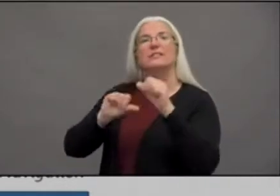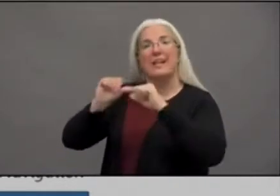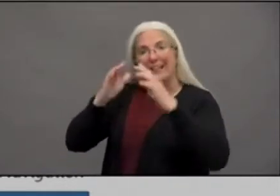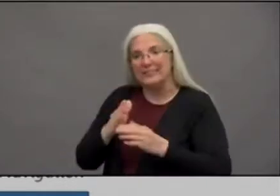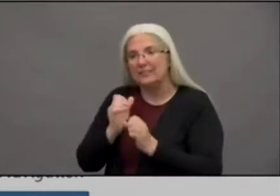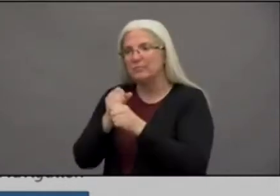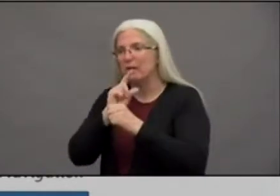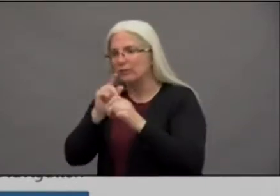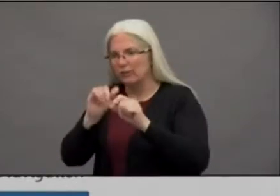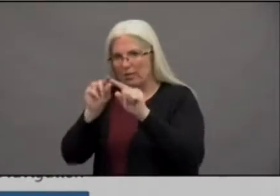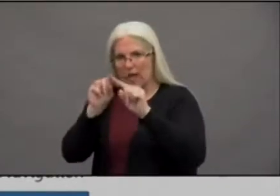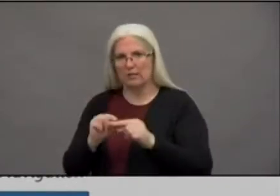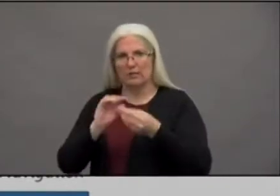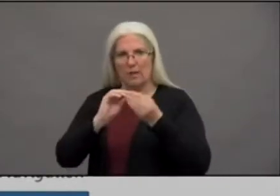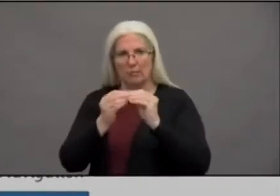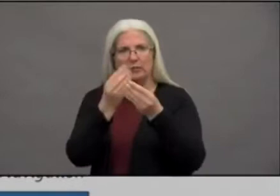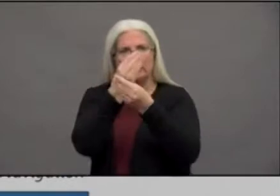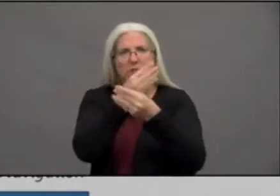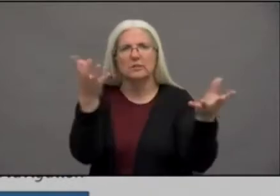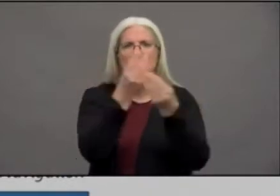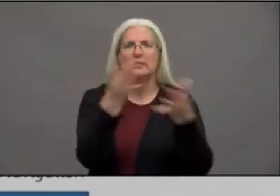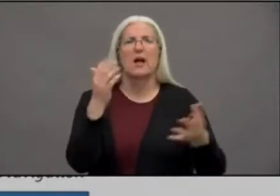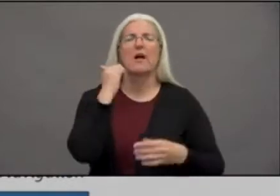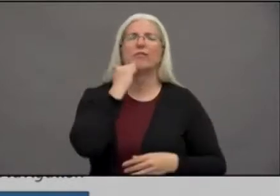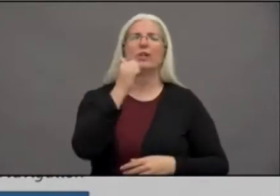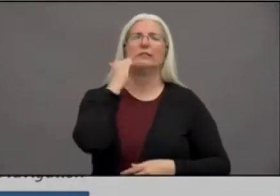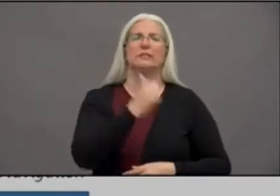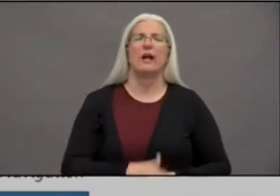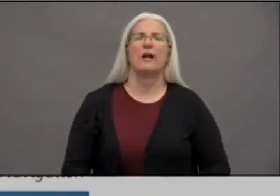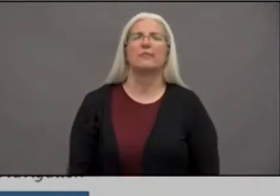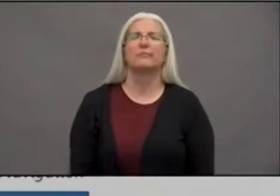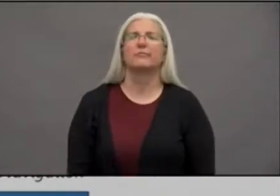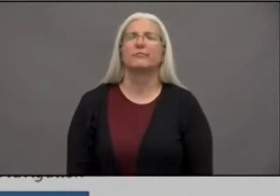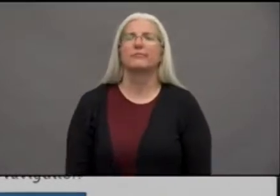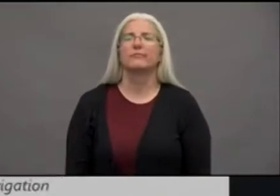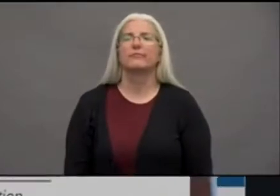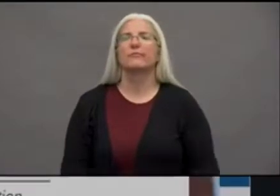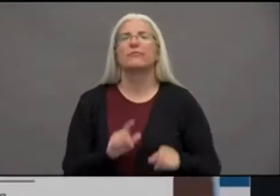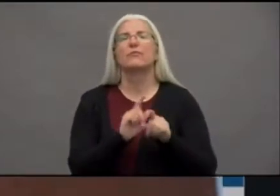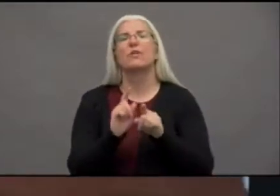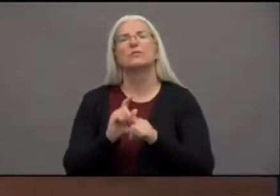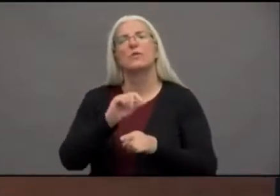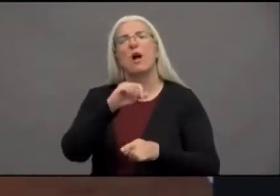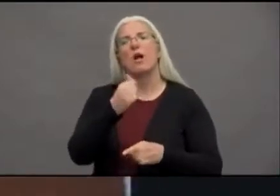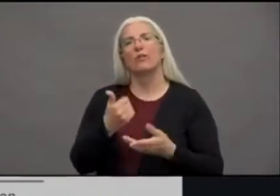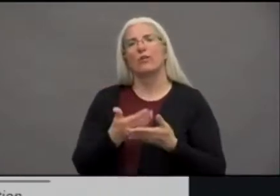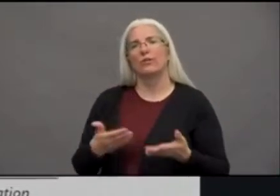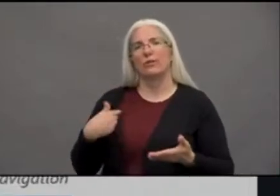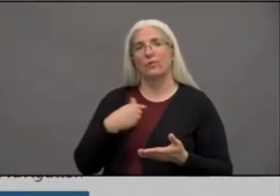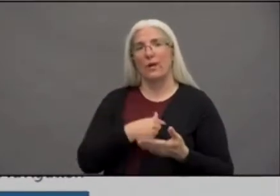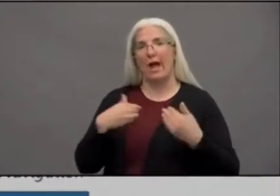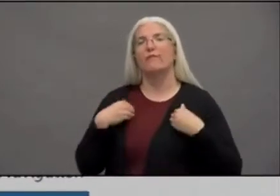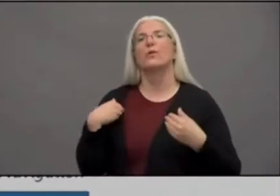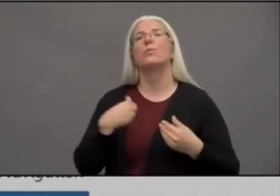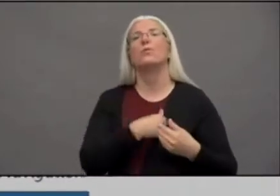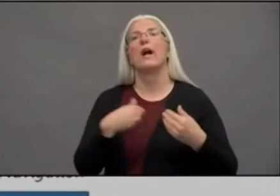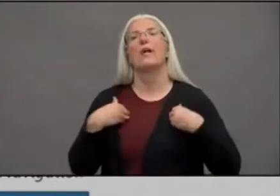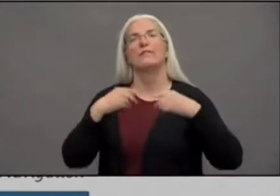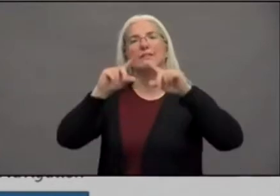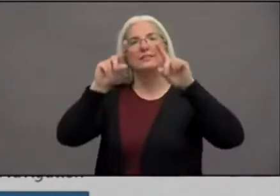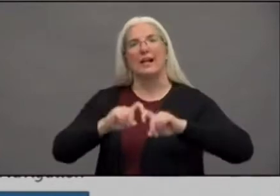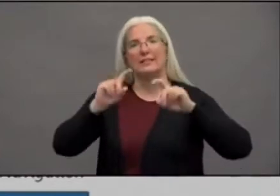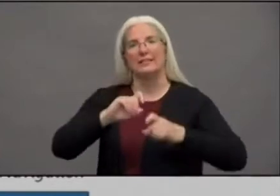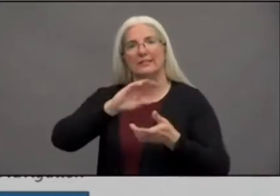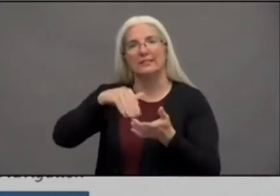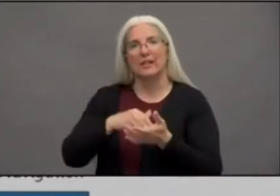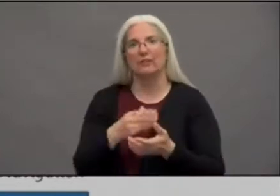daily. And also another resource we have, testing centers. Testing centers, 2 of them are now open in